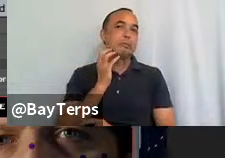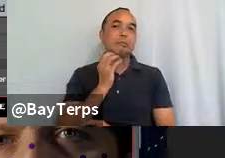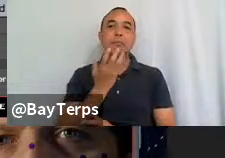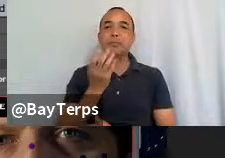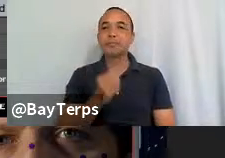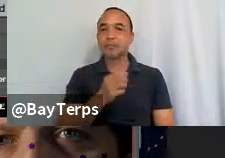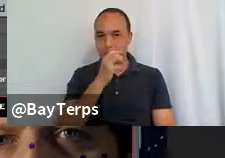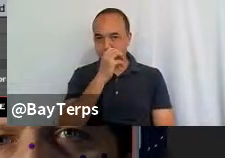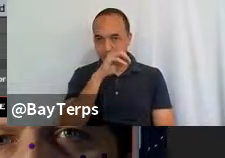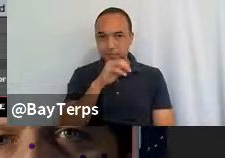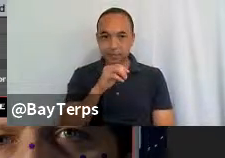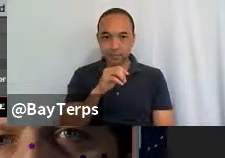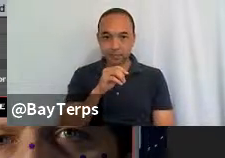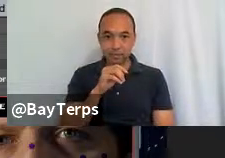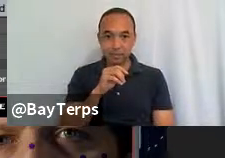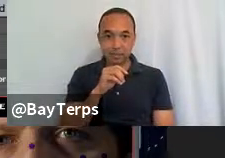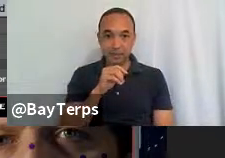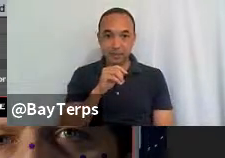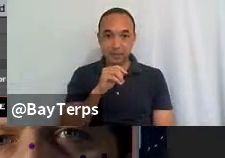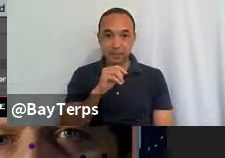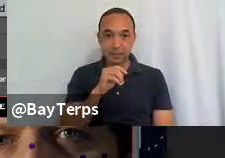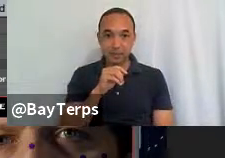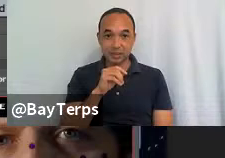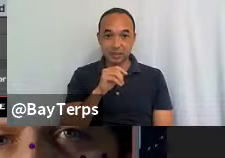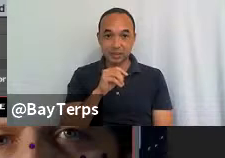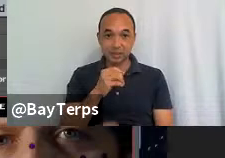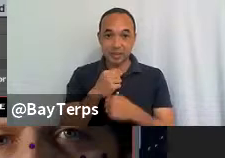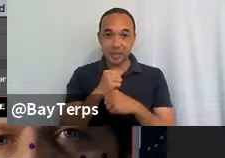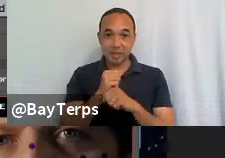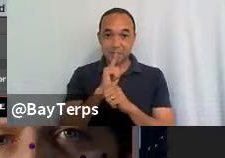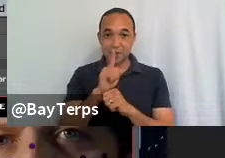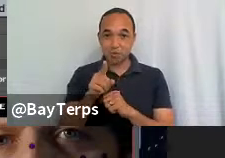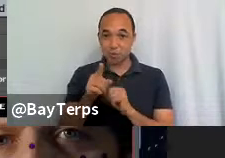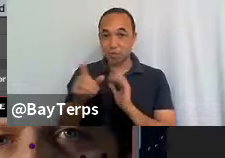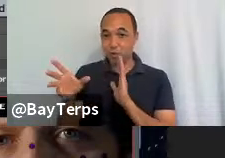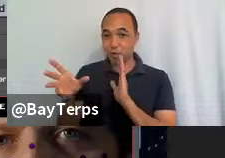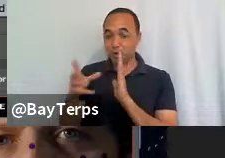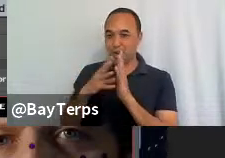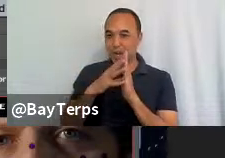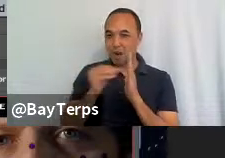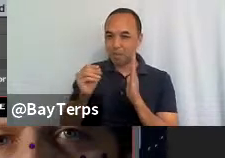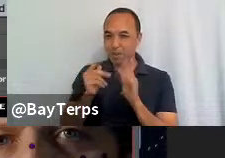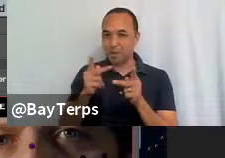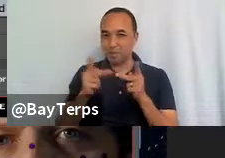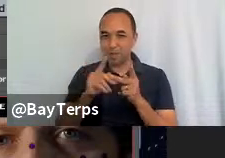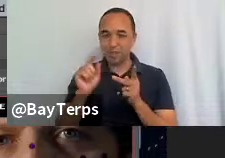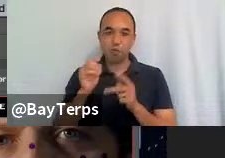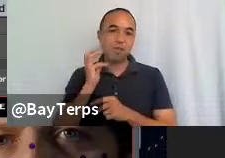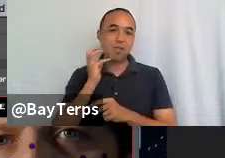Make sure that you are in an area where the stubble is sort of the same.